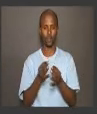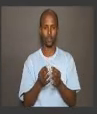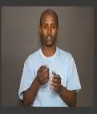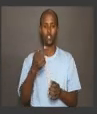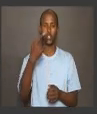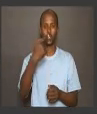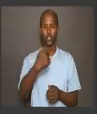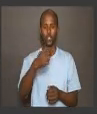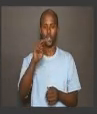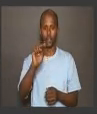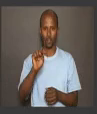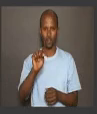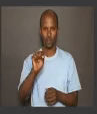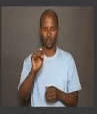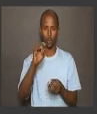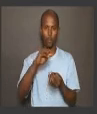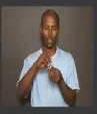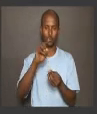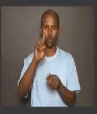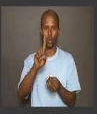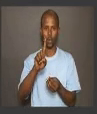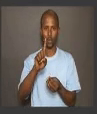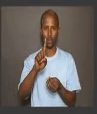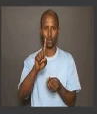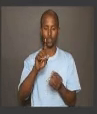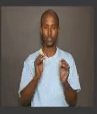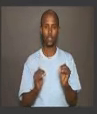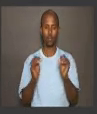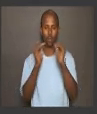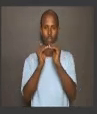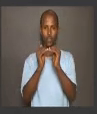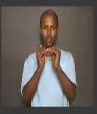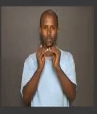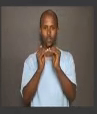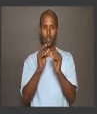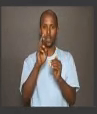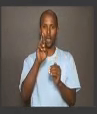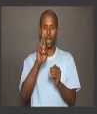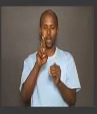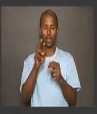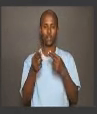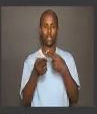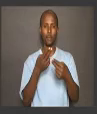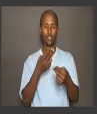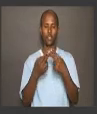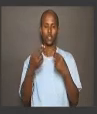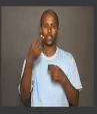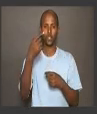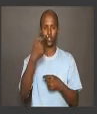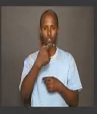Gn plus 1 equals R times